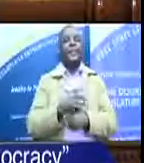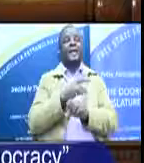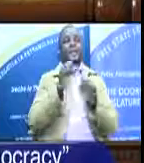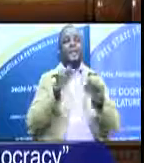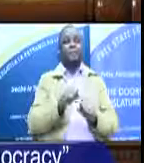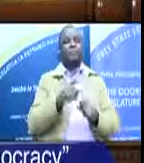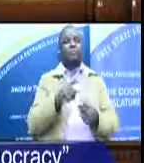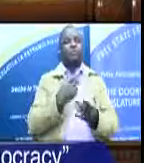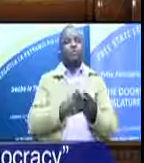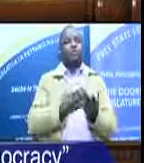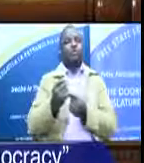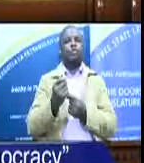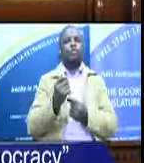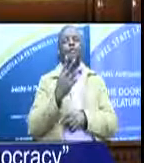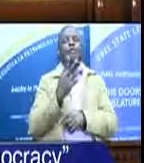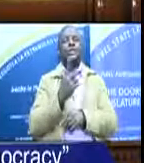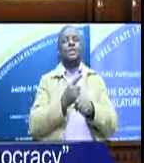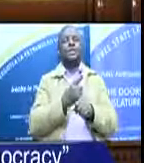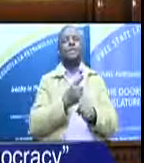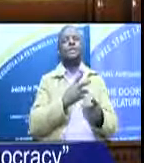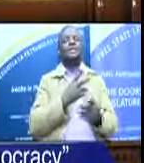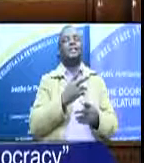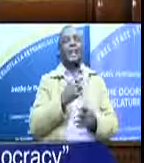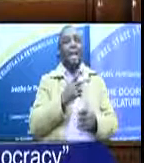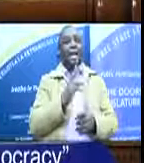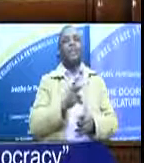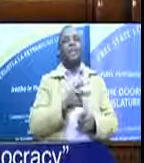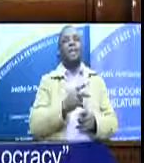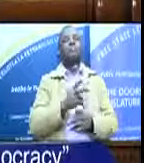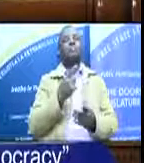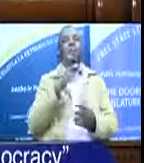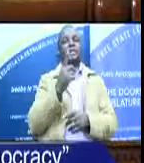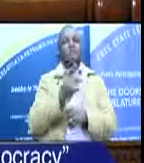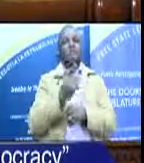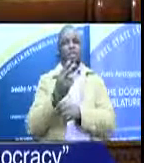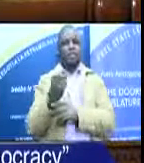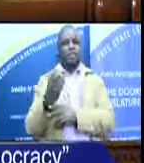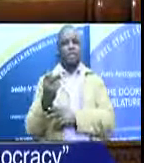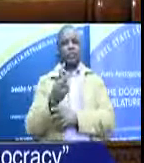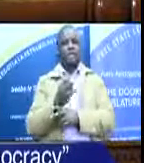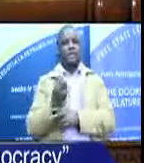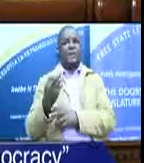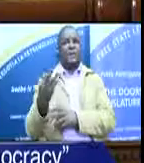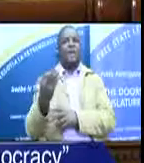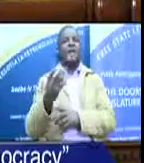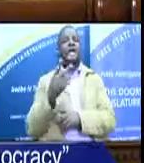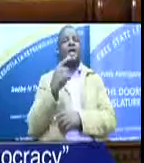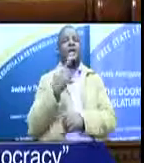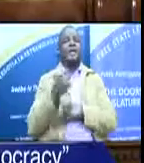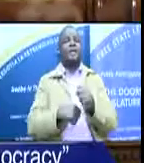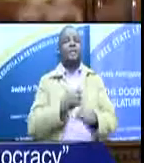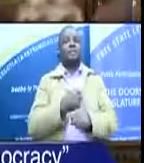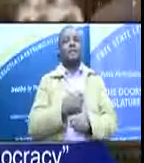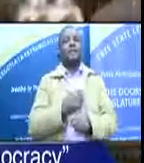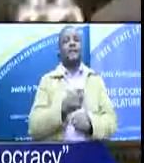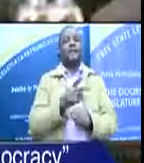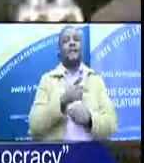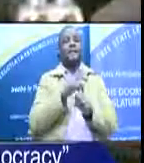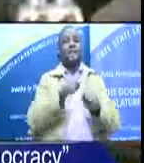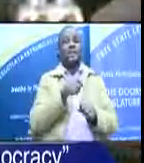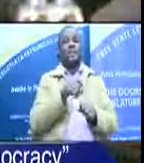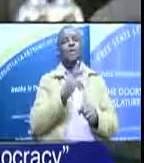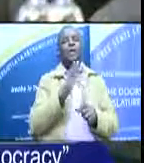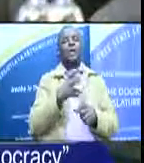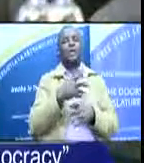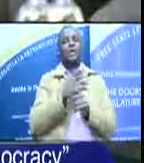4 districts in 2022-23 financial year. The regional hospitals will focus on strengthening maternal and child health